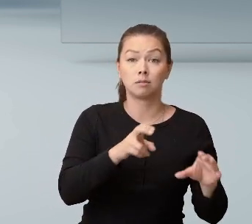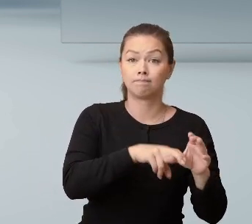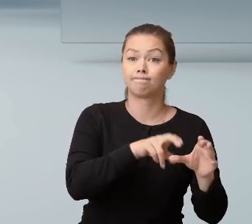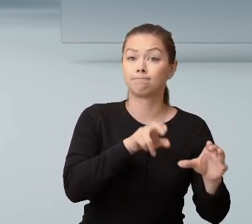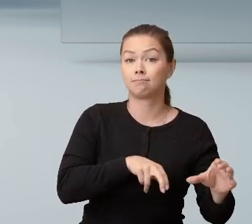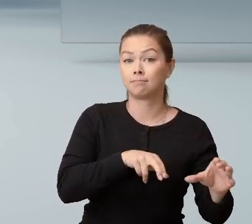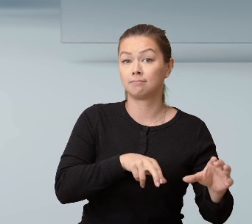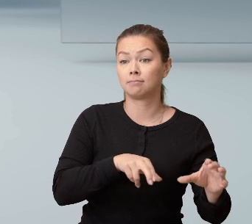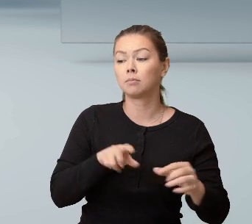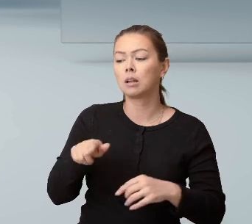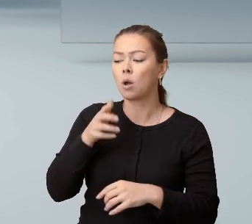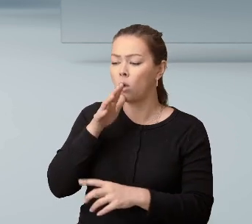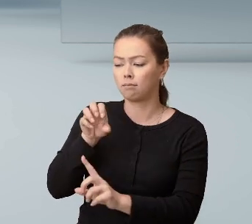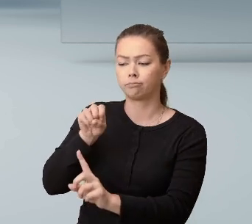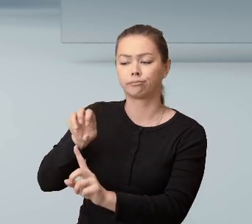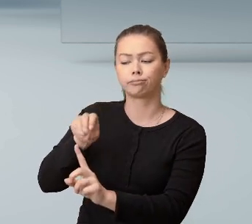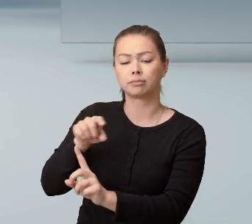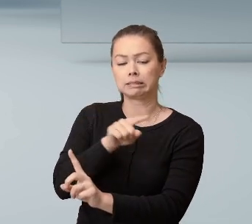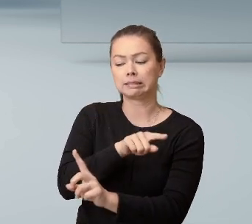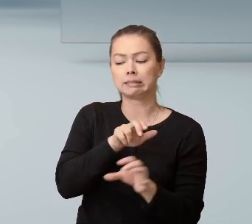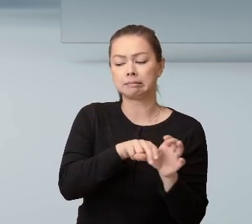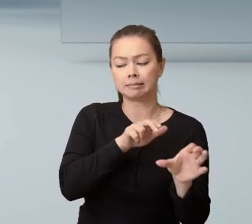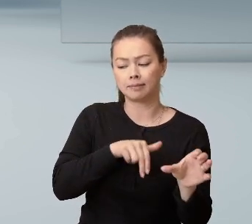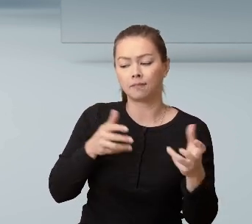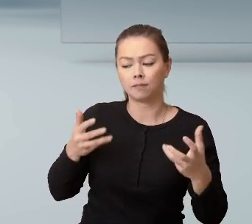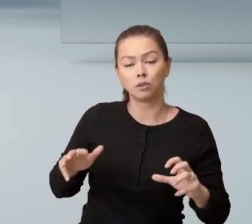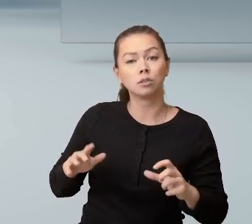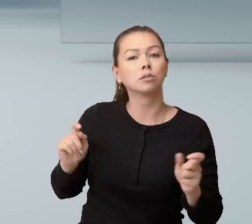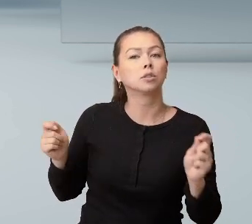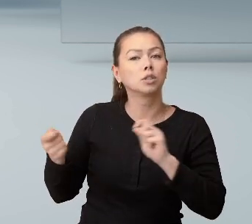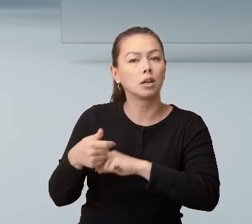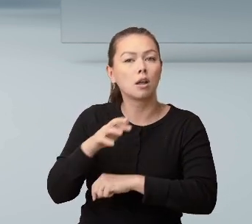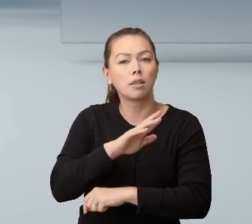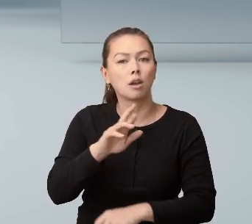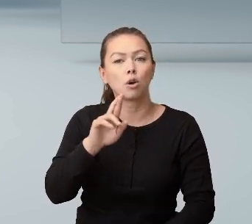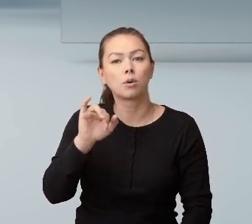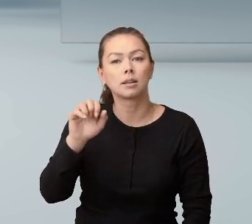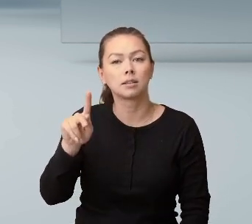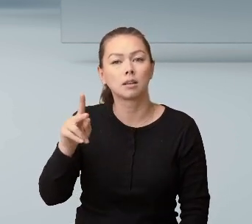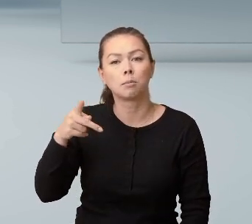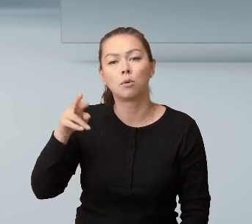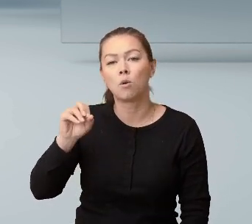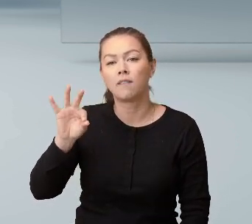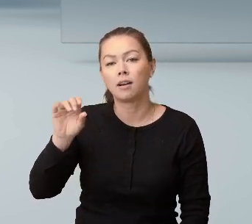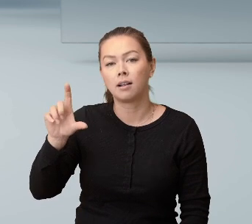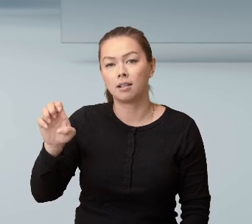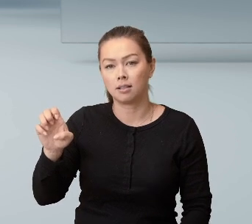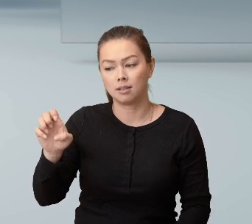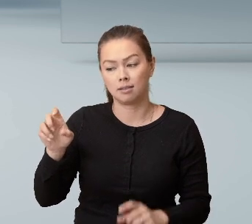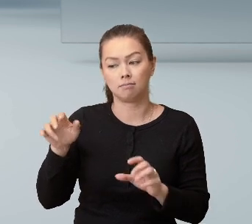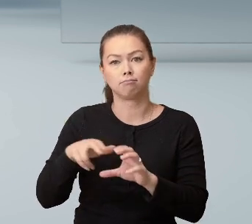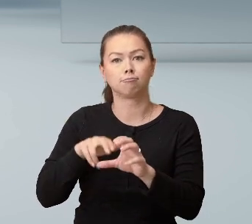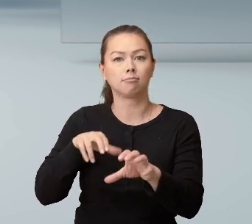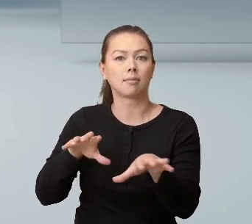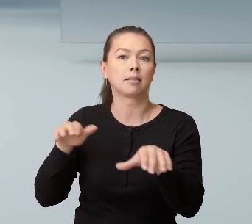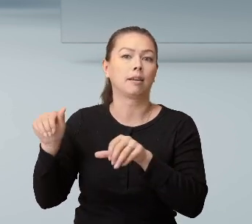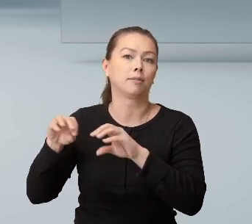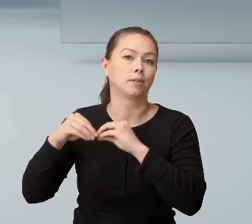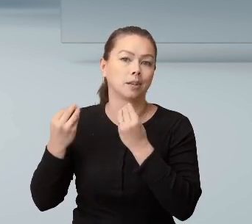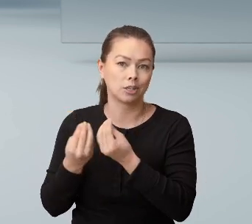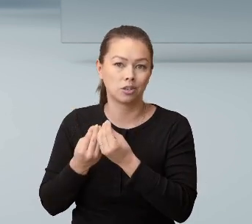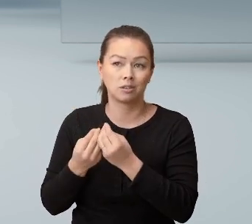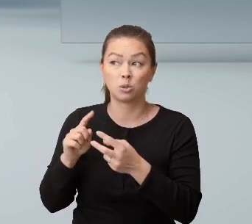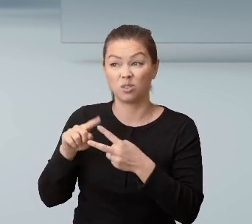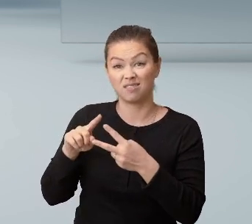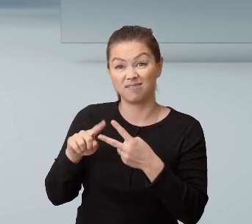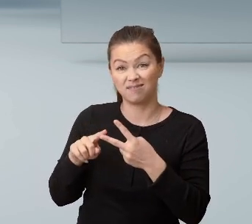IRM, and it will change the risk profile of the person who's leaving the organization. So this, again, along